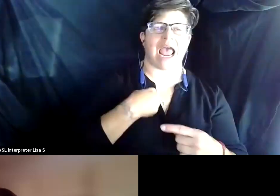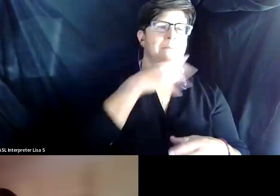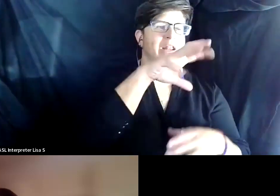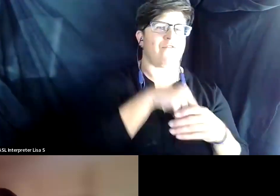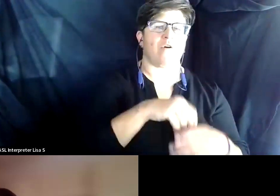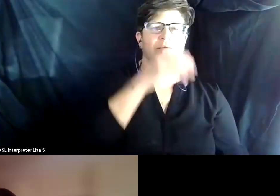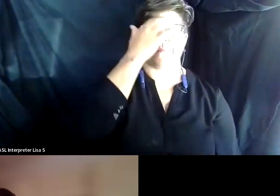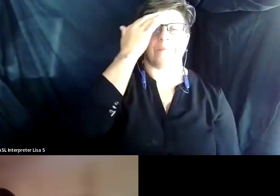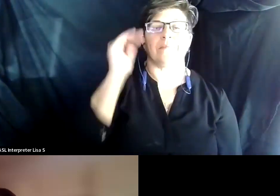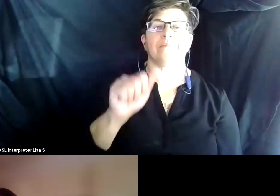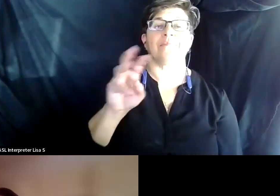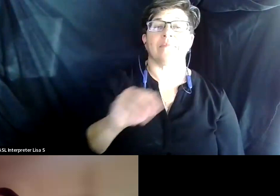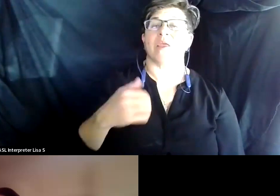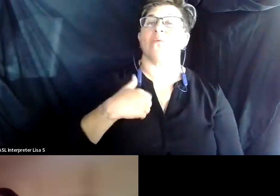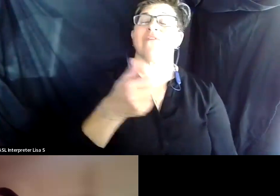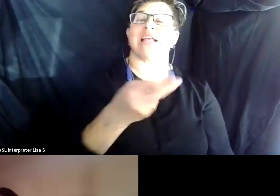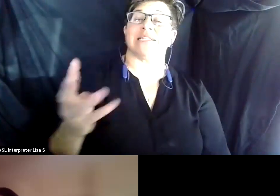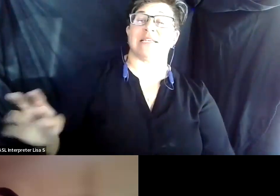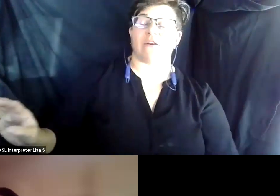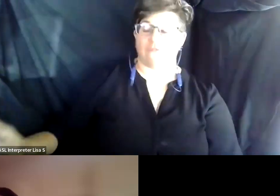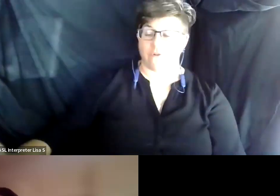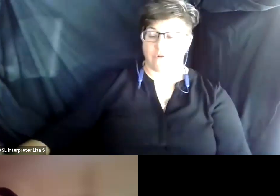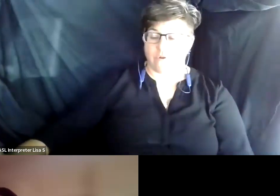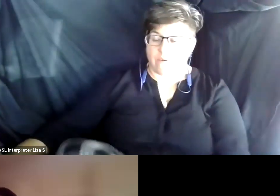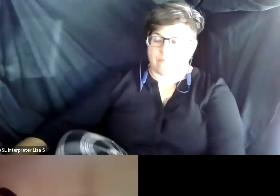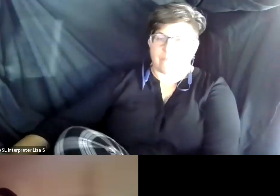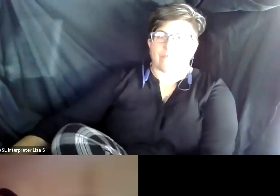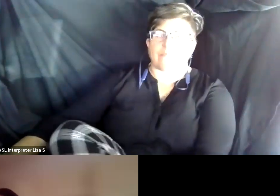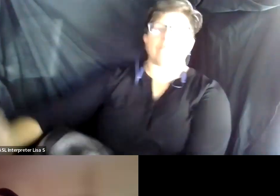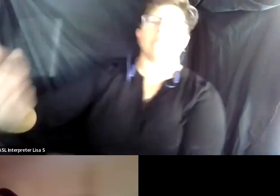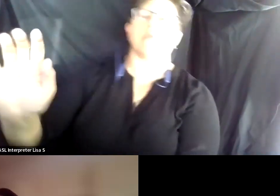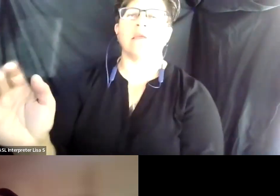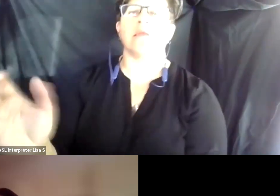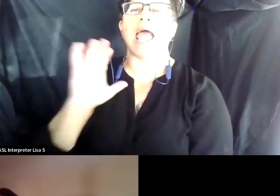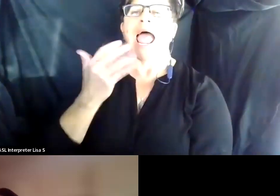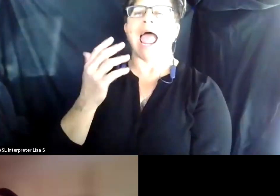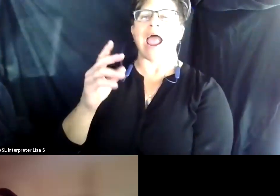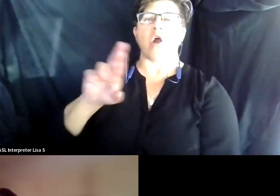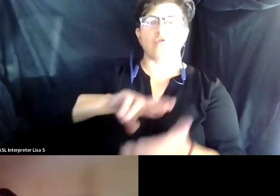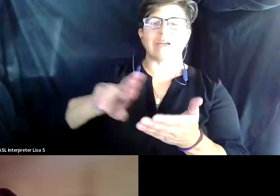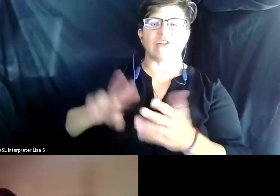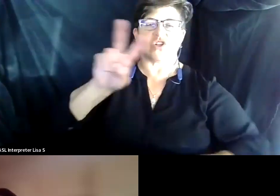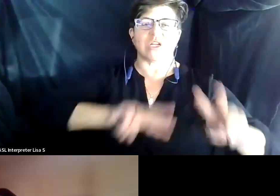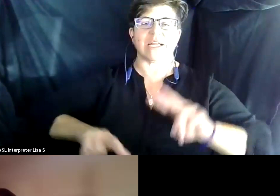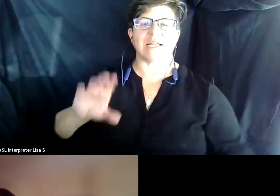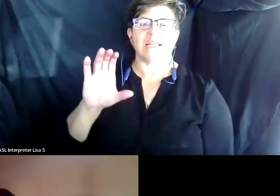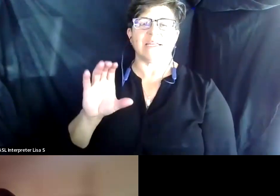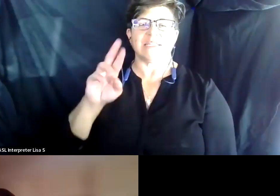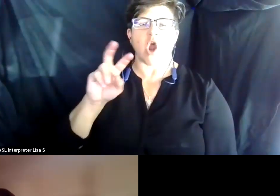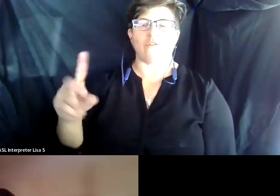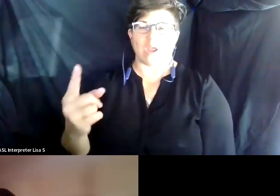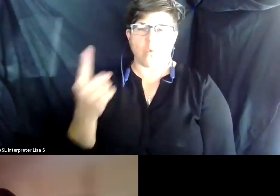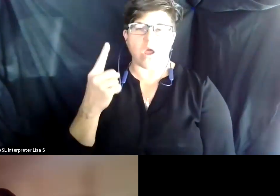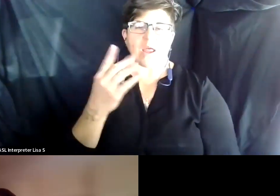And so we've had several of our researchers that have been looking at CRB1, some researchers